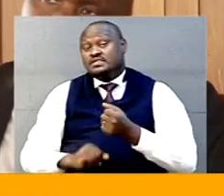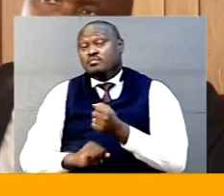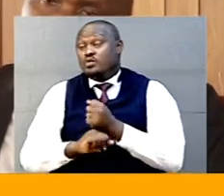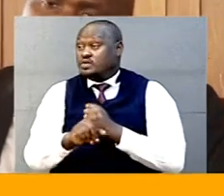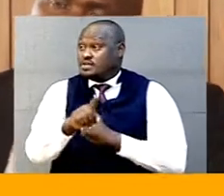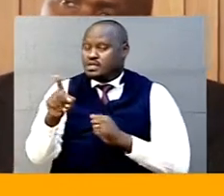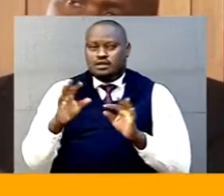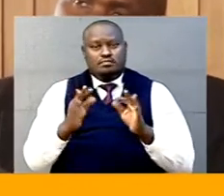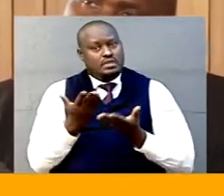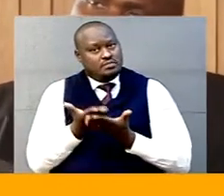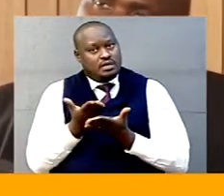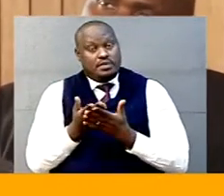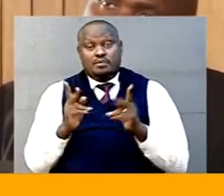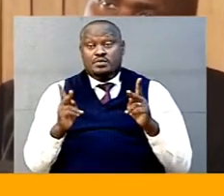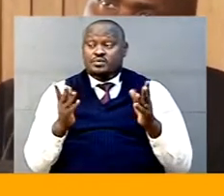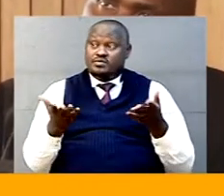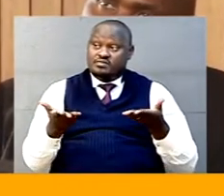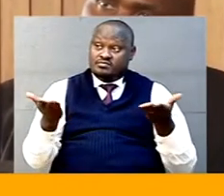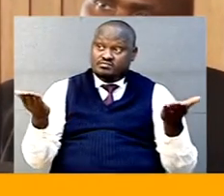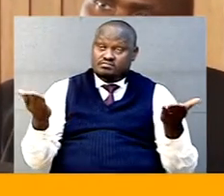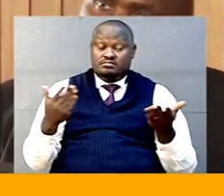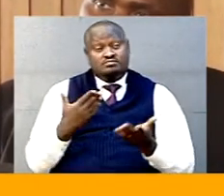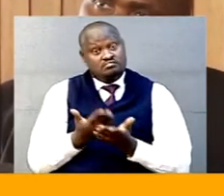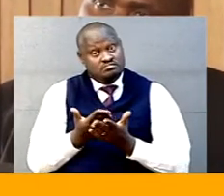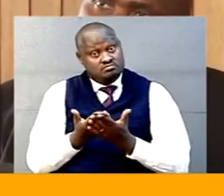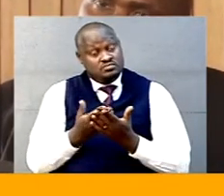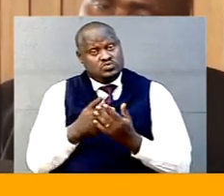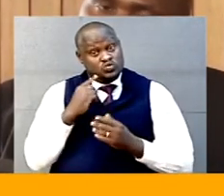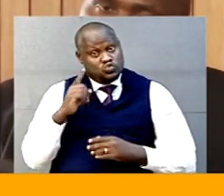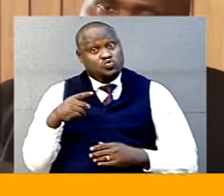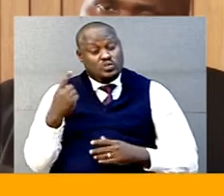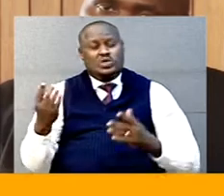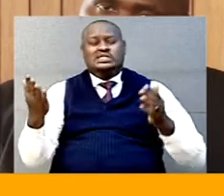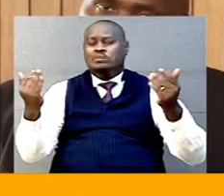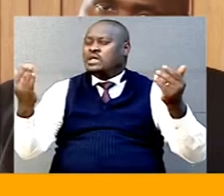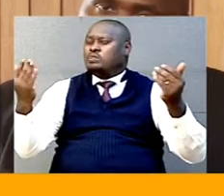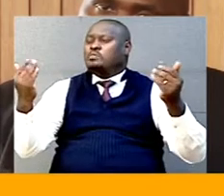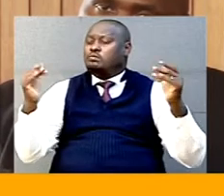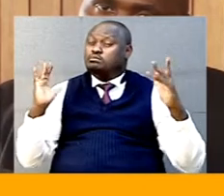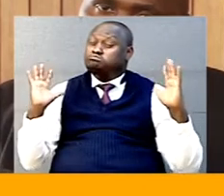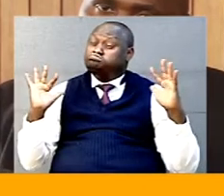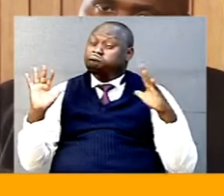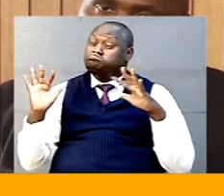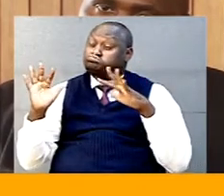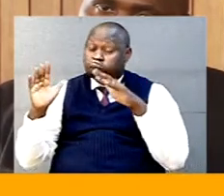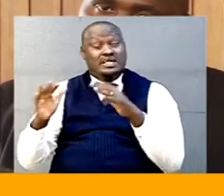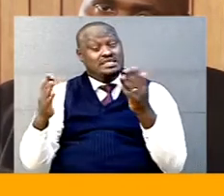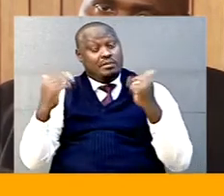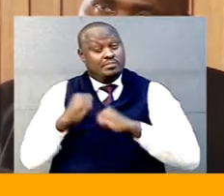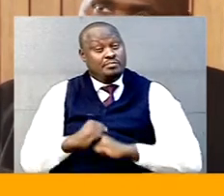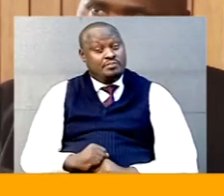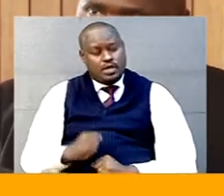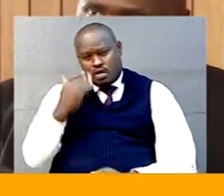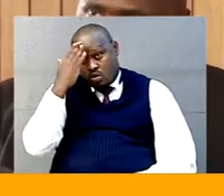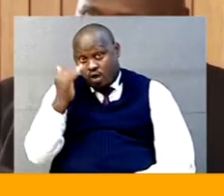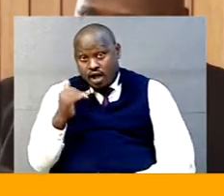the members of the public to turn up in huge numbers, because this